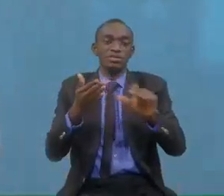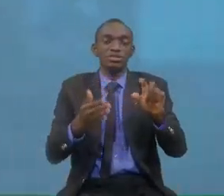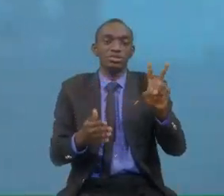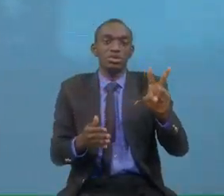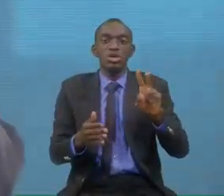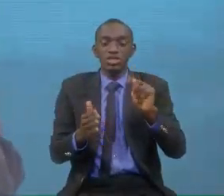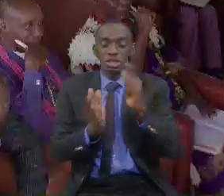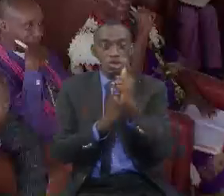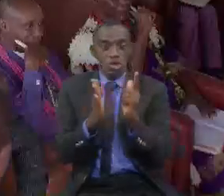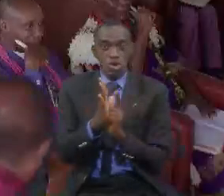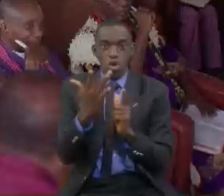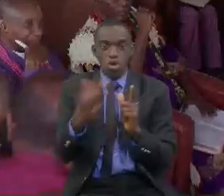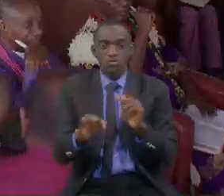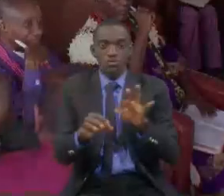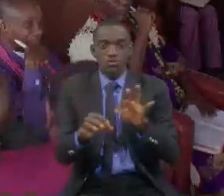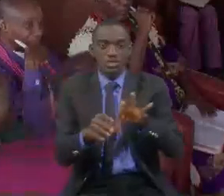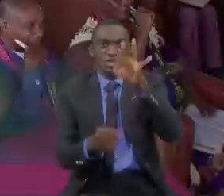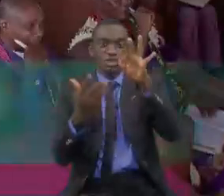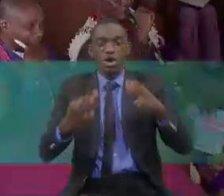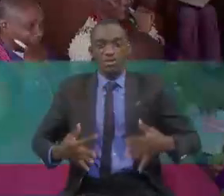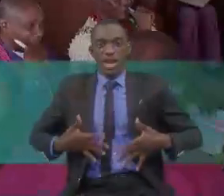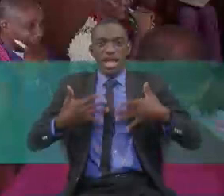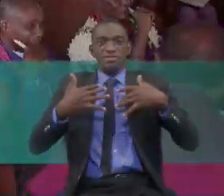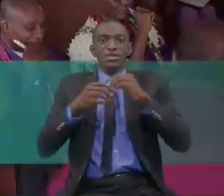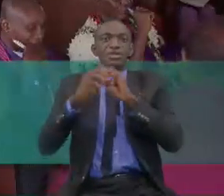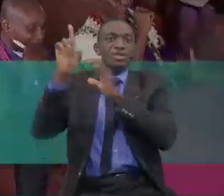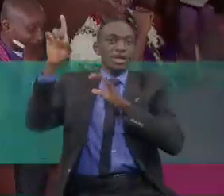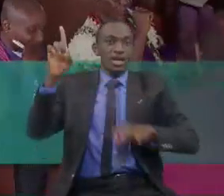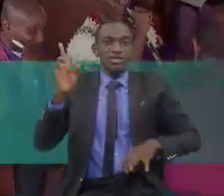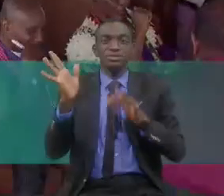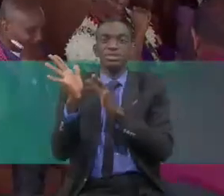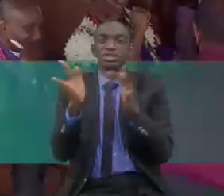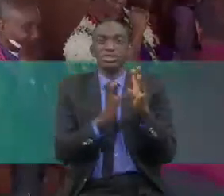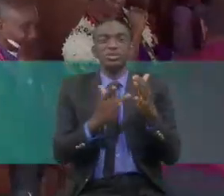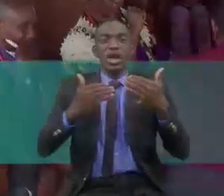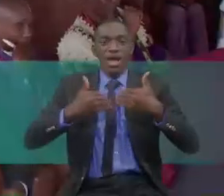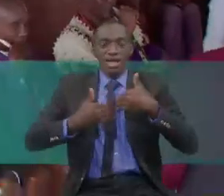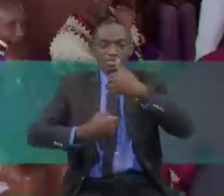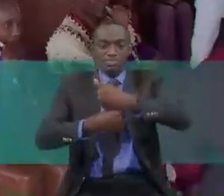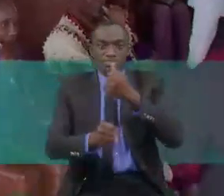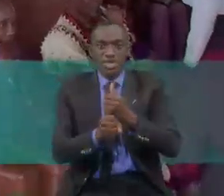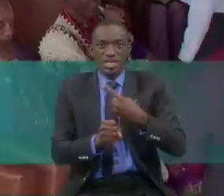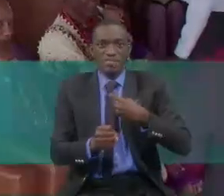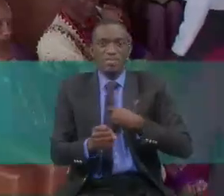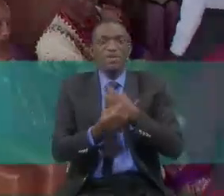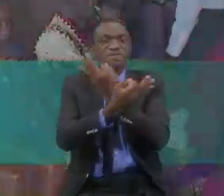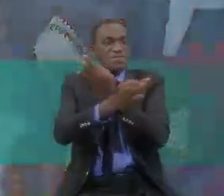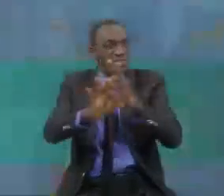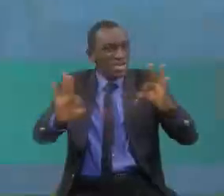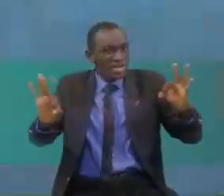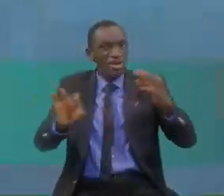life in Christ Jesus has made me free from the law of